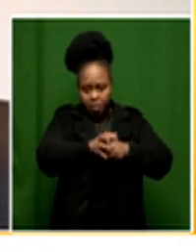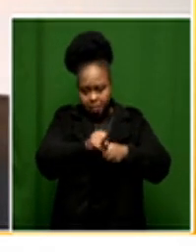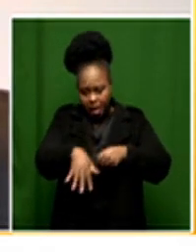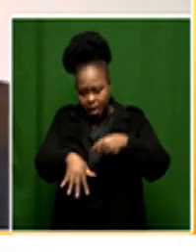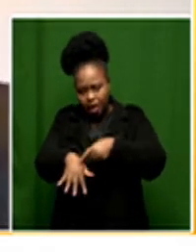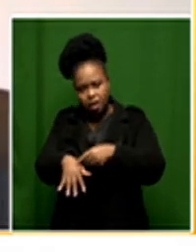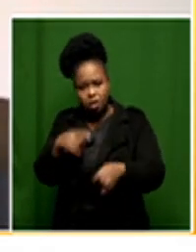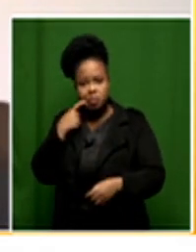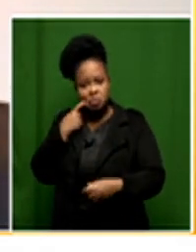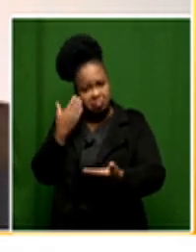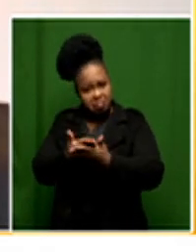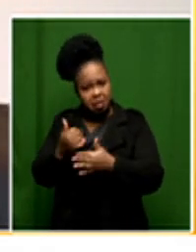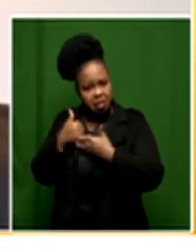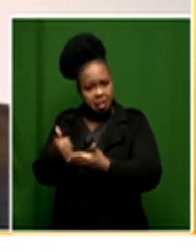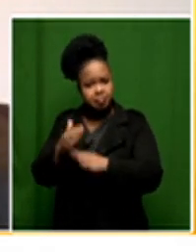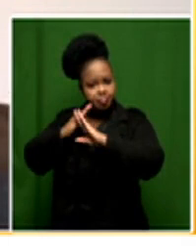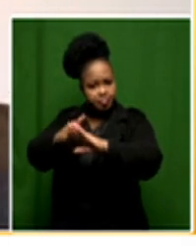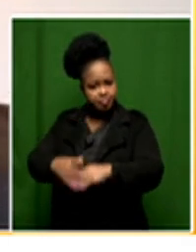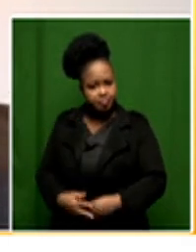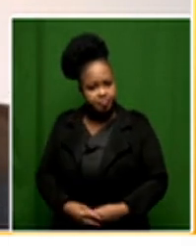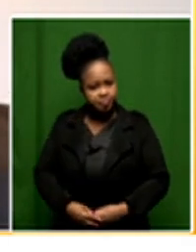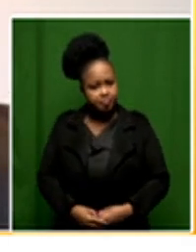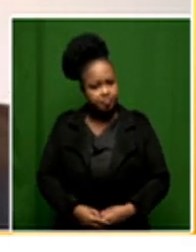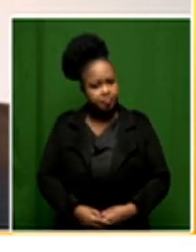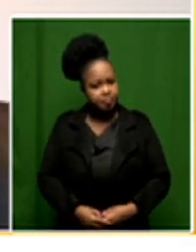be effective for the South African variant.